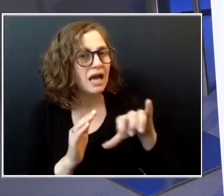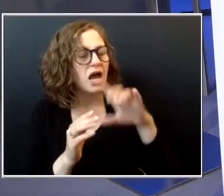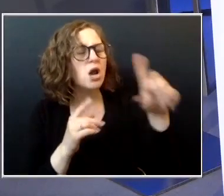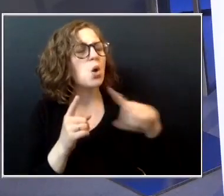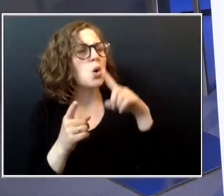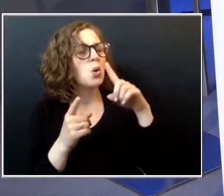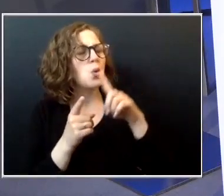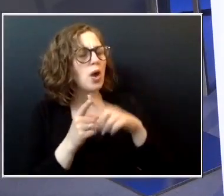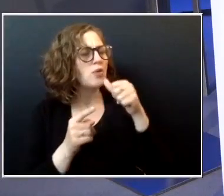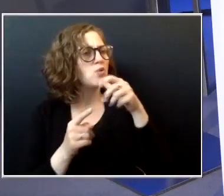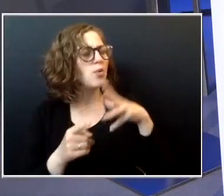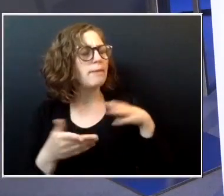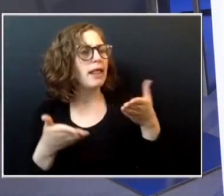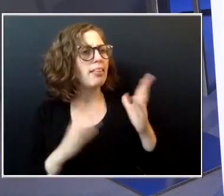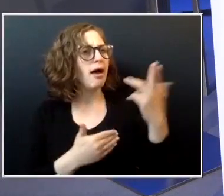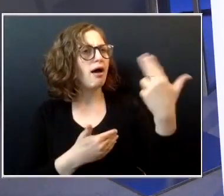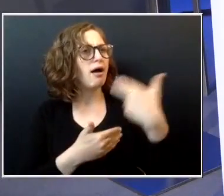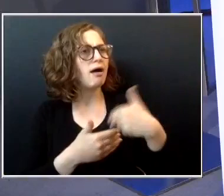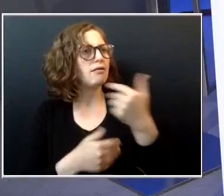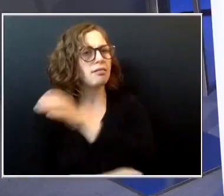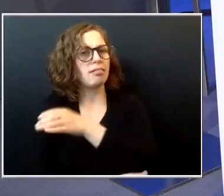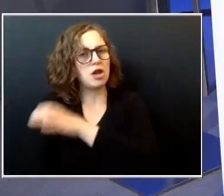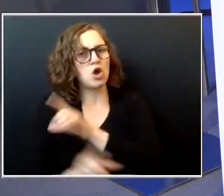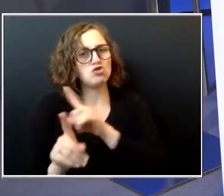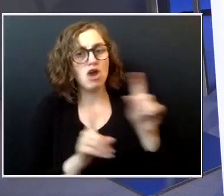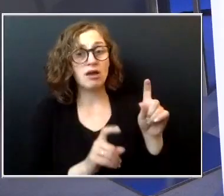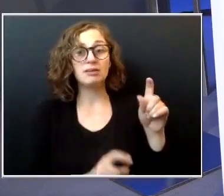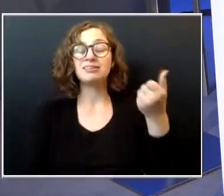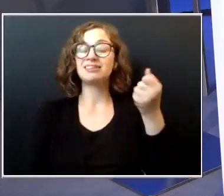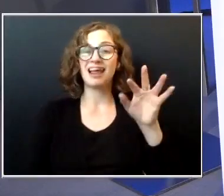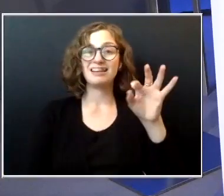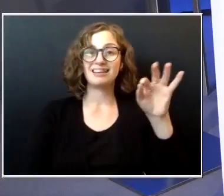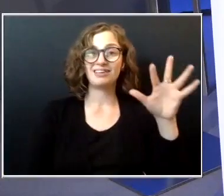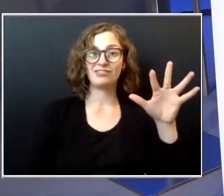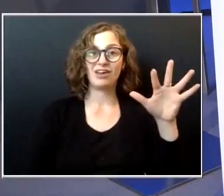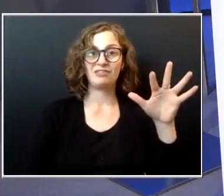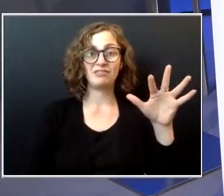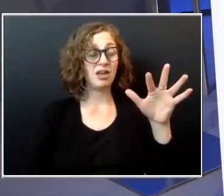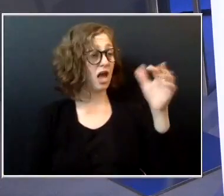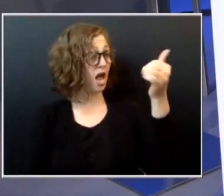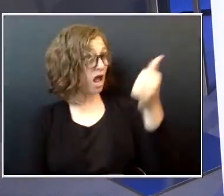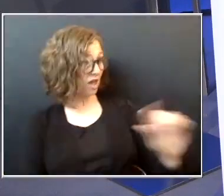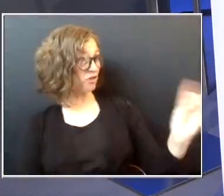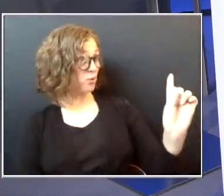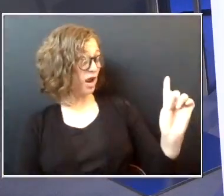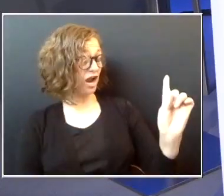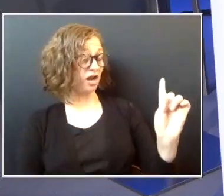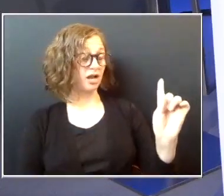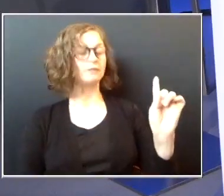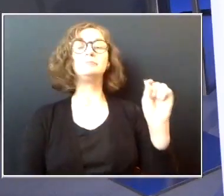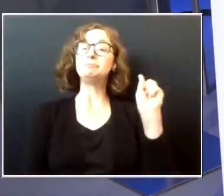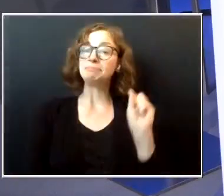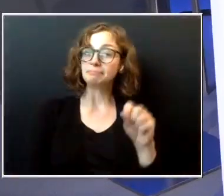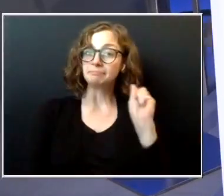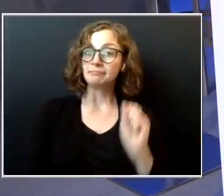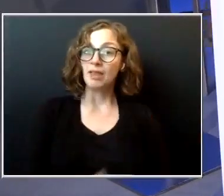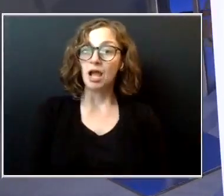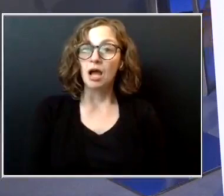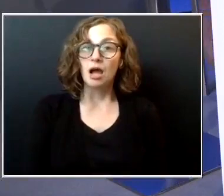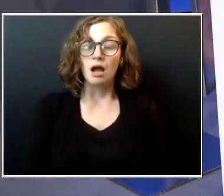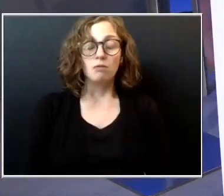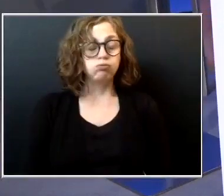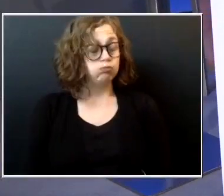trials? 1995. Across the board? Uh-huh. Okay, that's going to be hard to beat this week to shock me on this show.